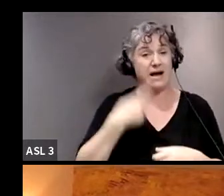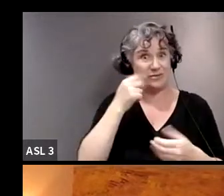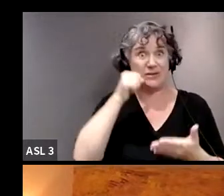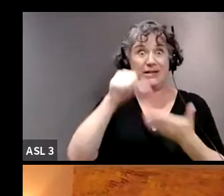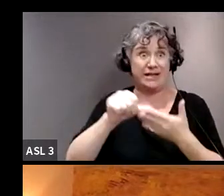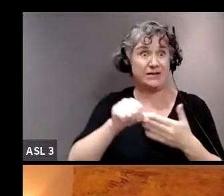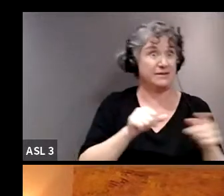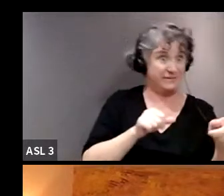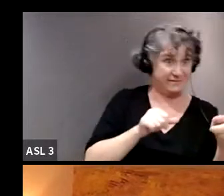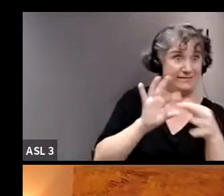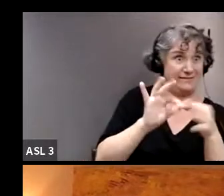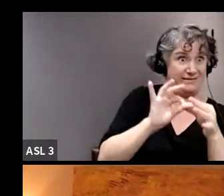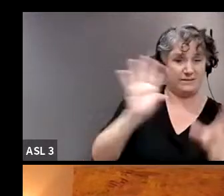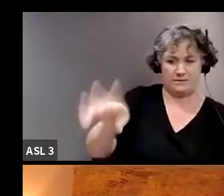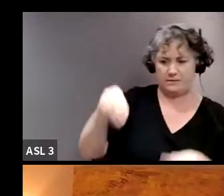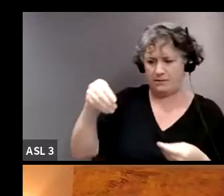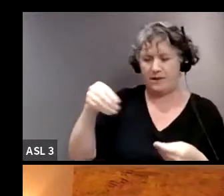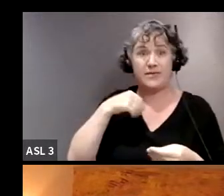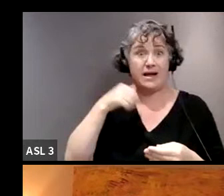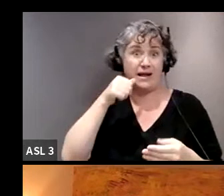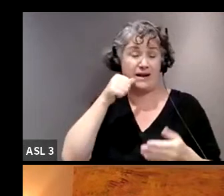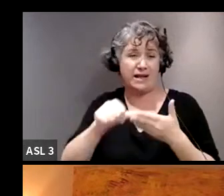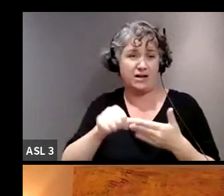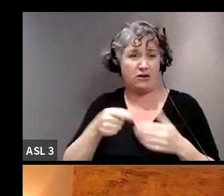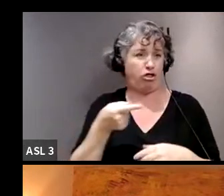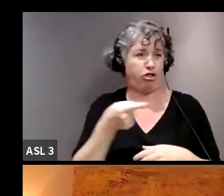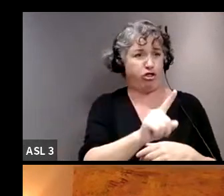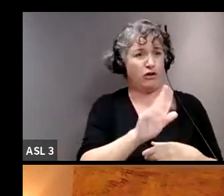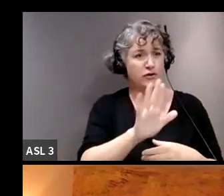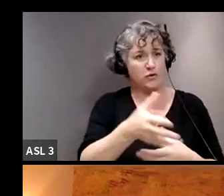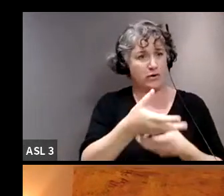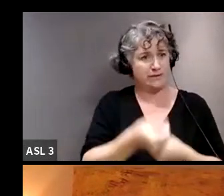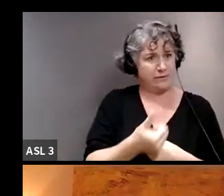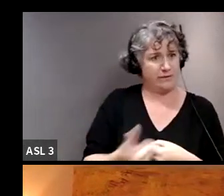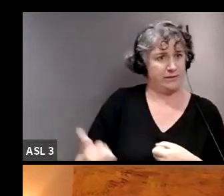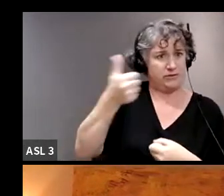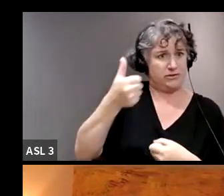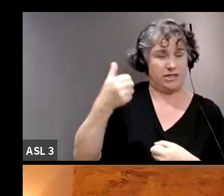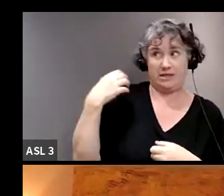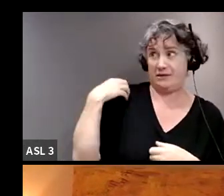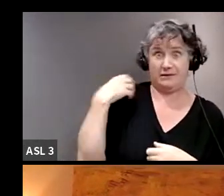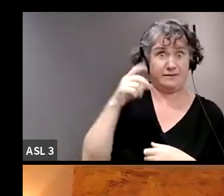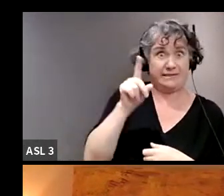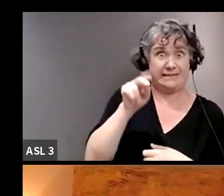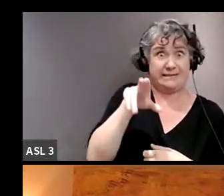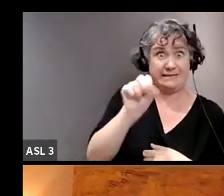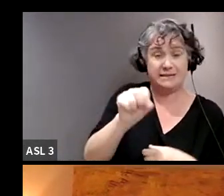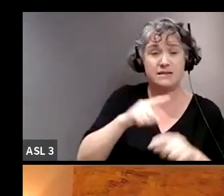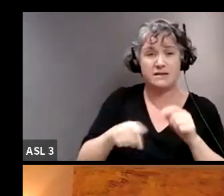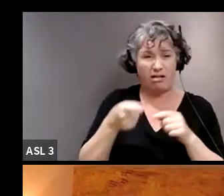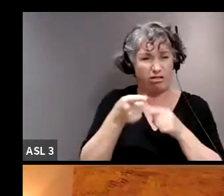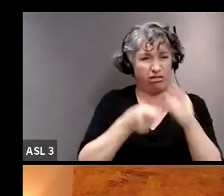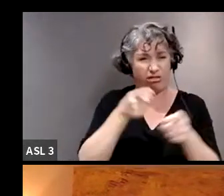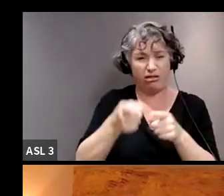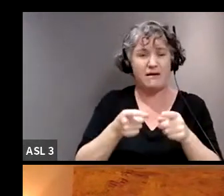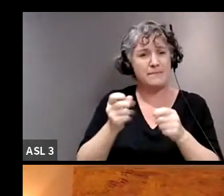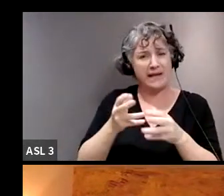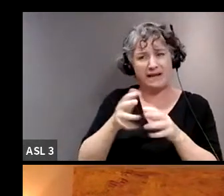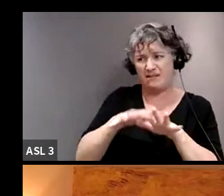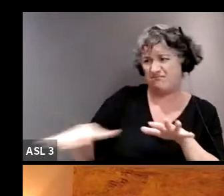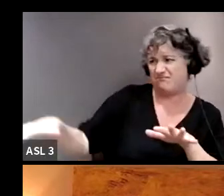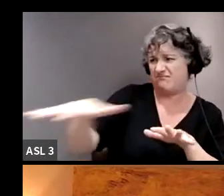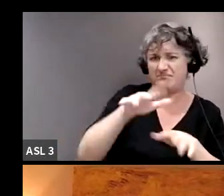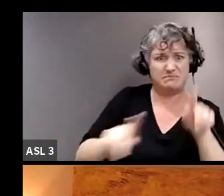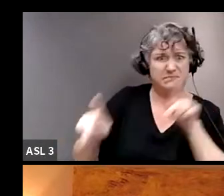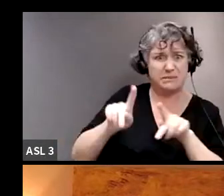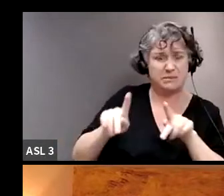president sent not only does his letter insult you and your integrity uh chair deans multiple times but it also insults the thousands of residents across this city